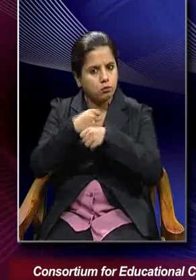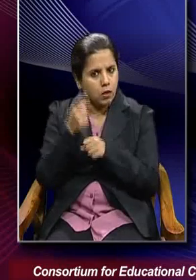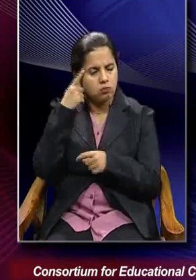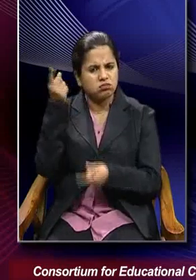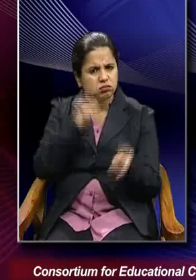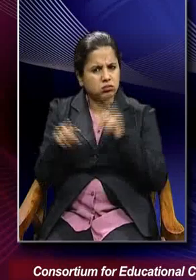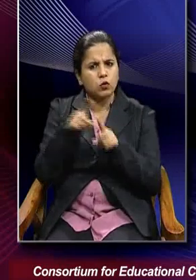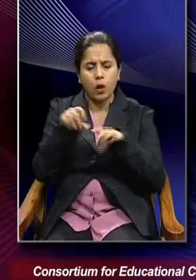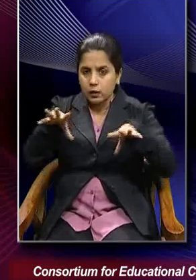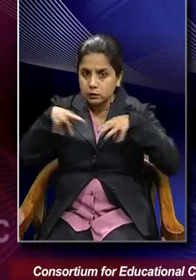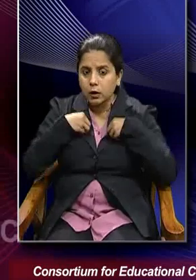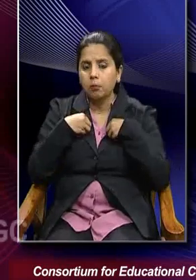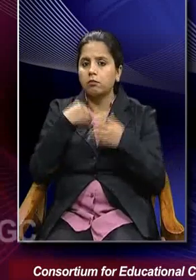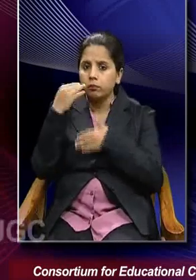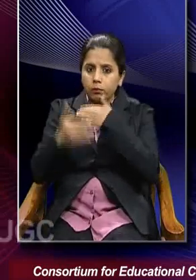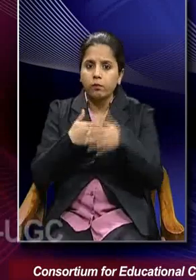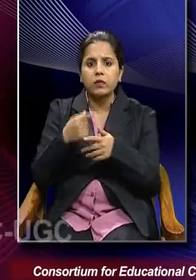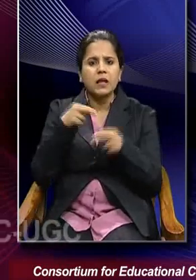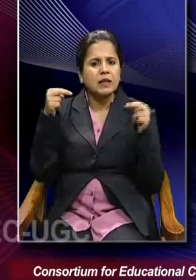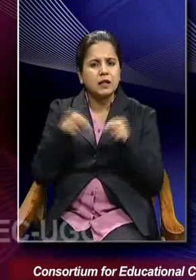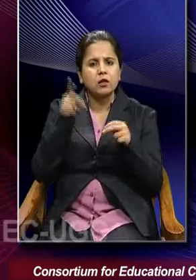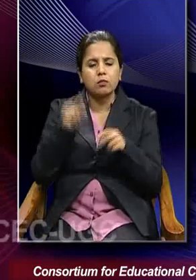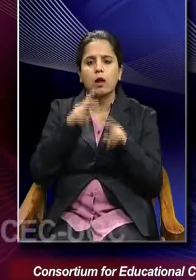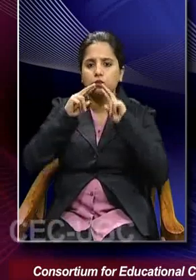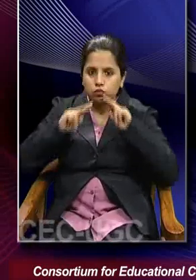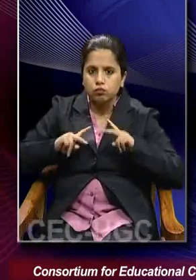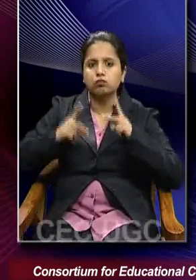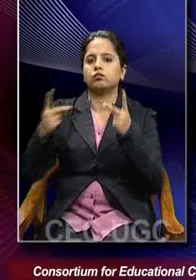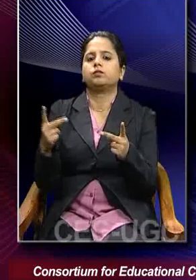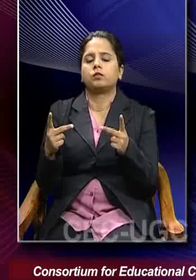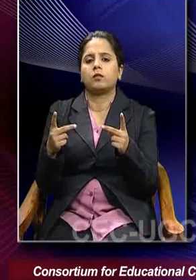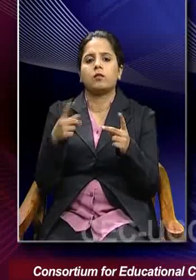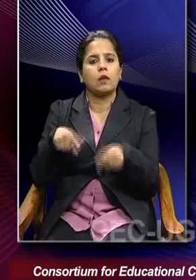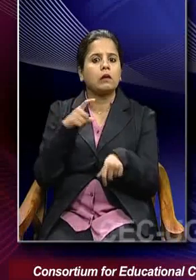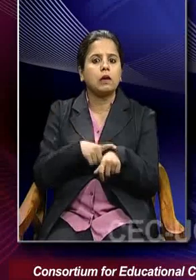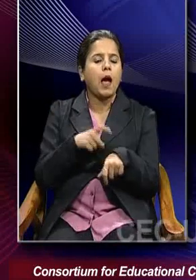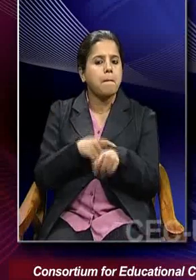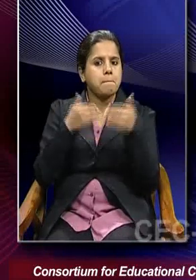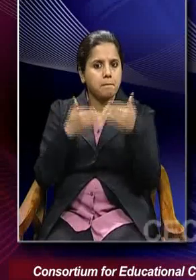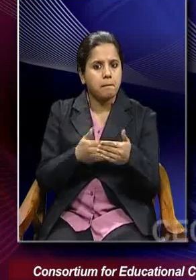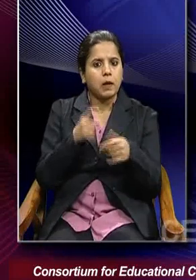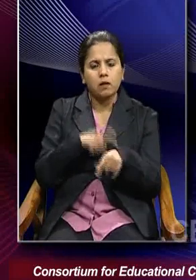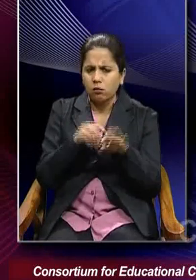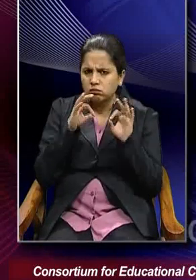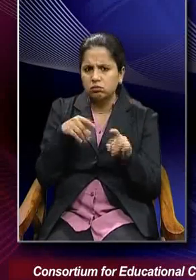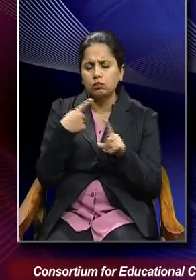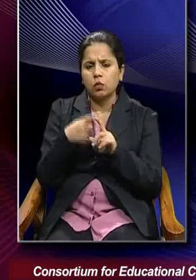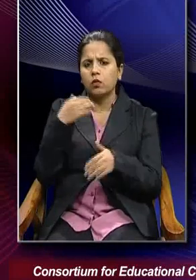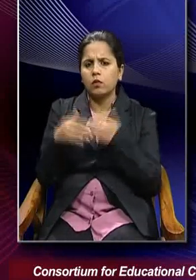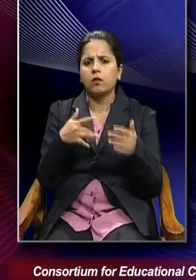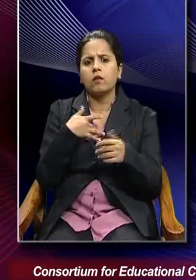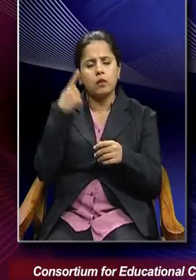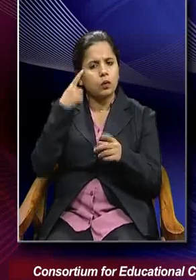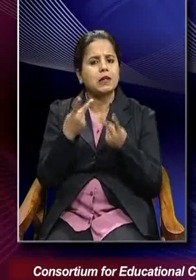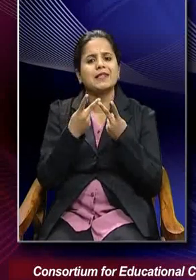to adapt, and the need to respond timely and effectively to